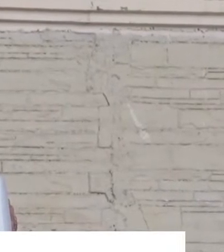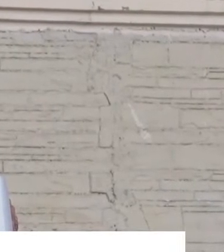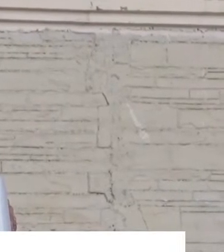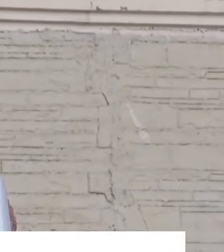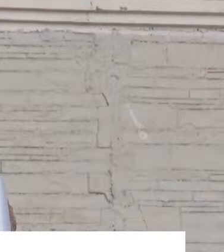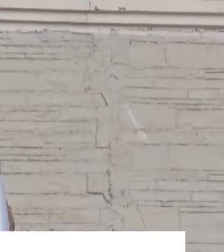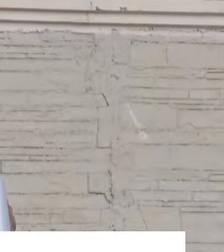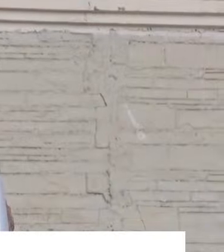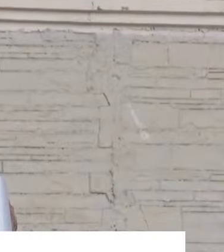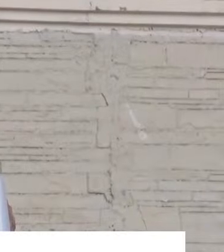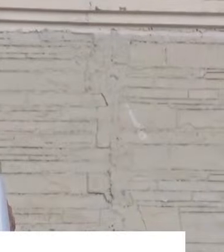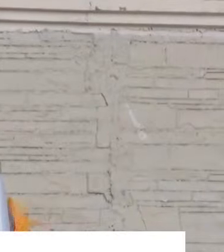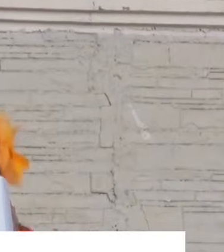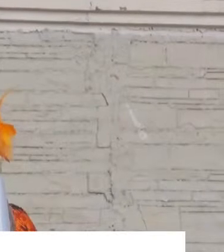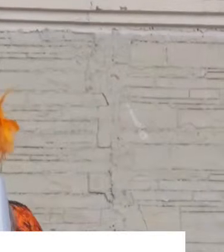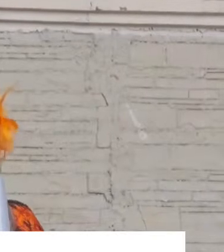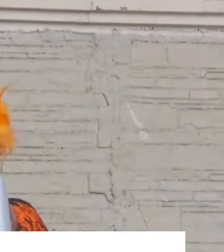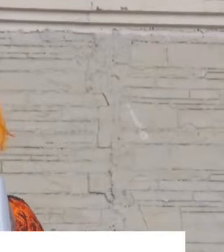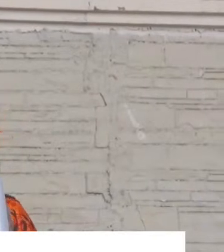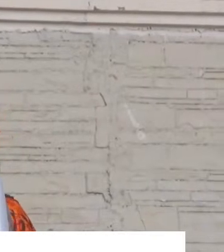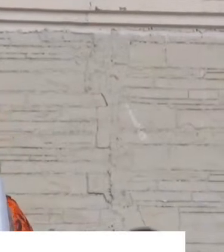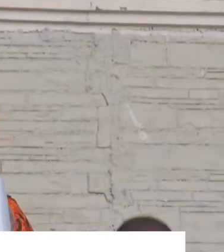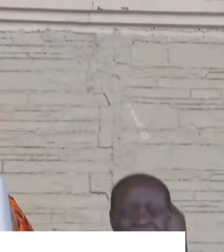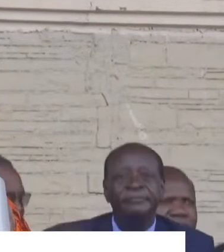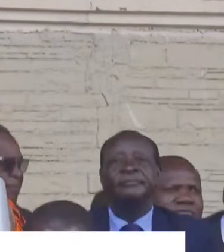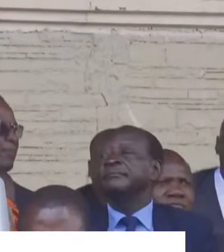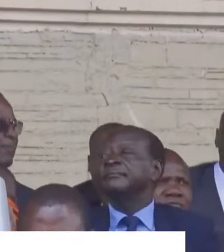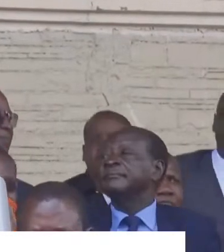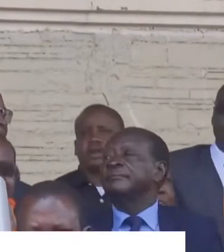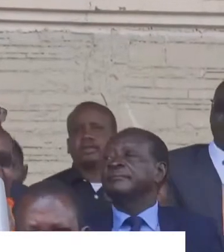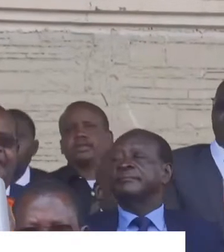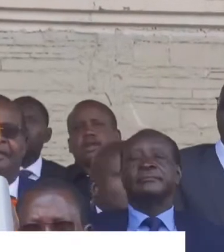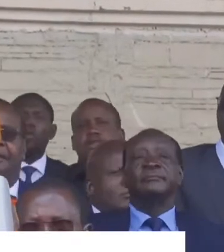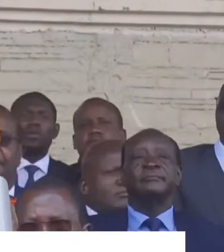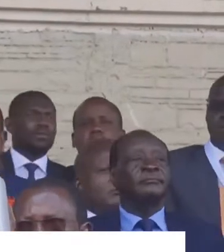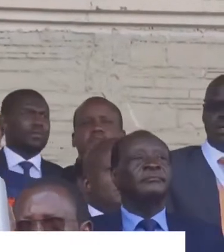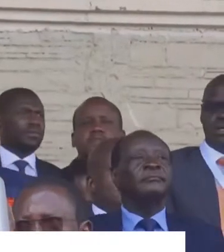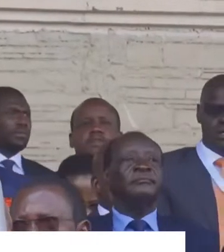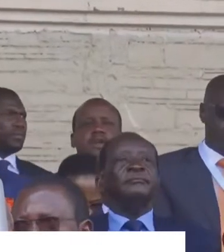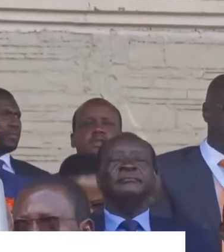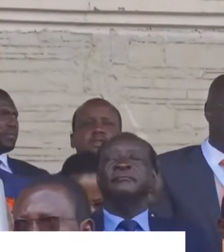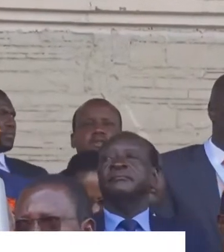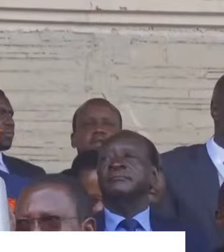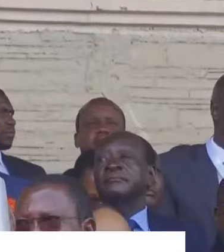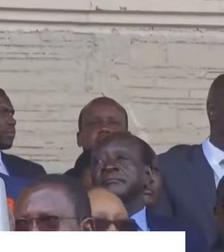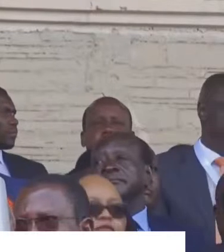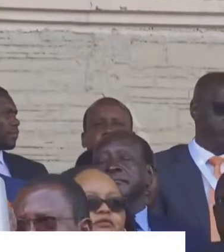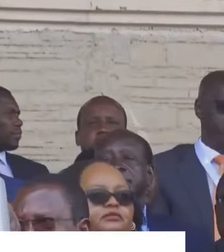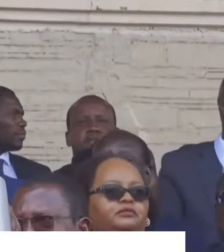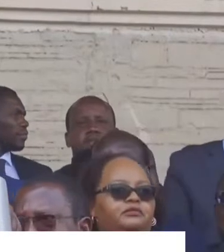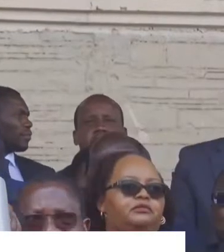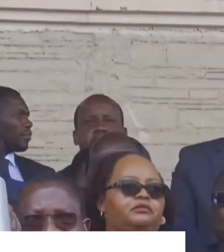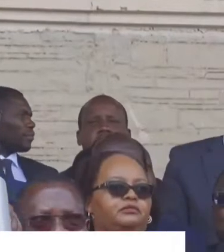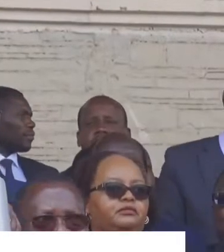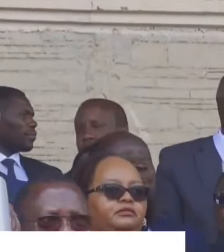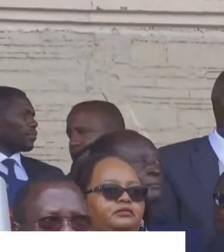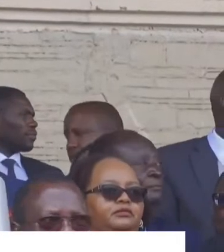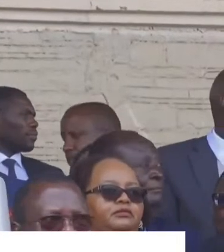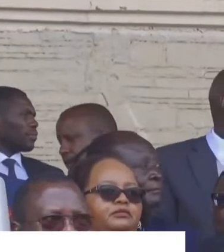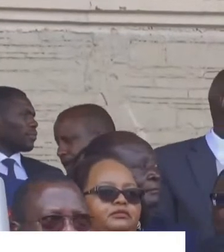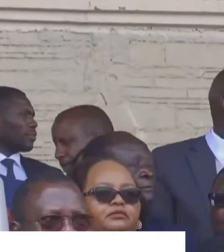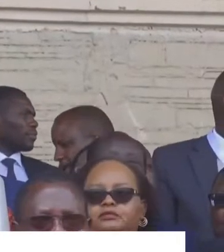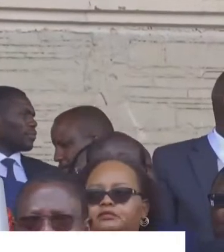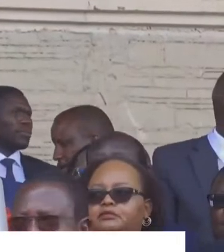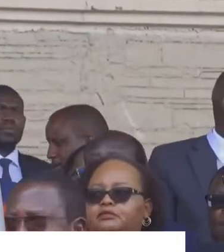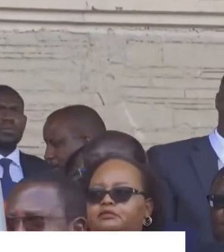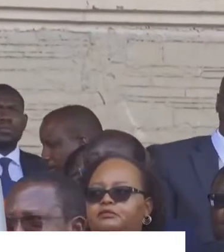Kenya, His Excellency William Samoei Ruto, to come and address us. Mr. President, sir.